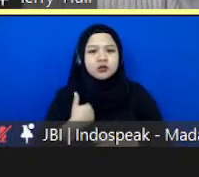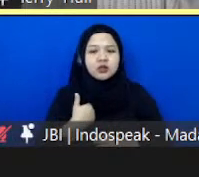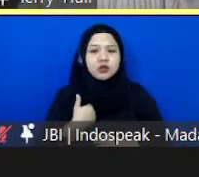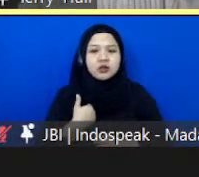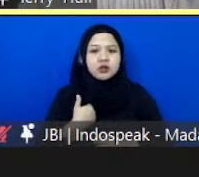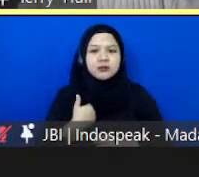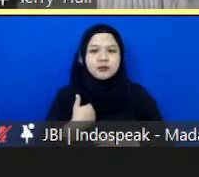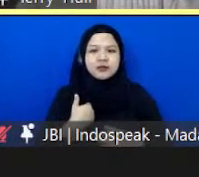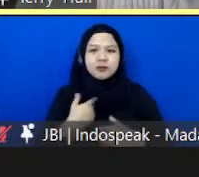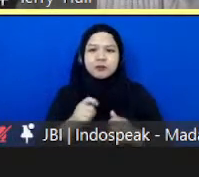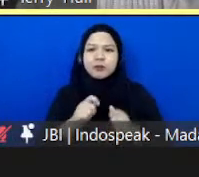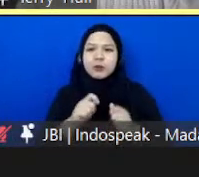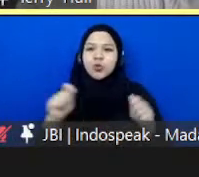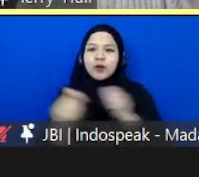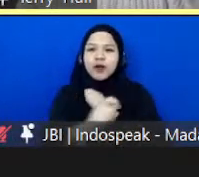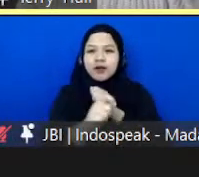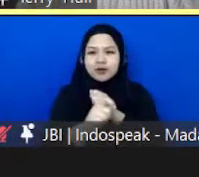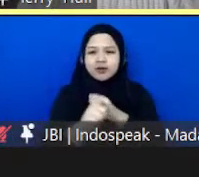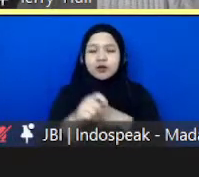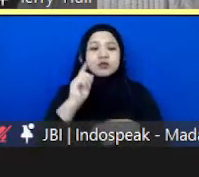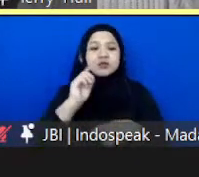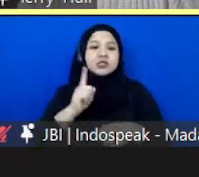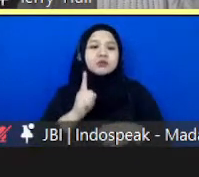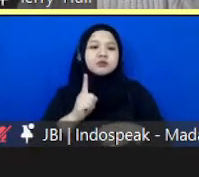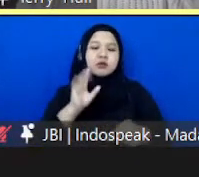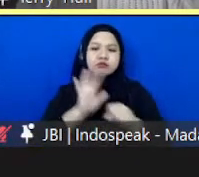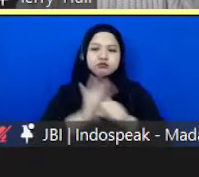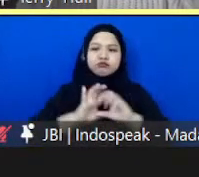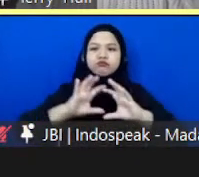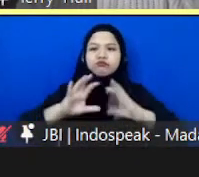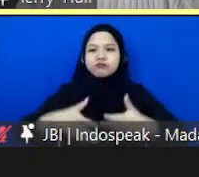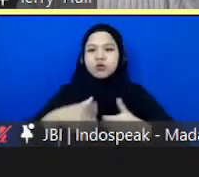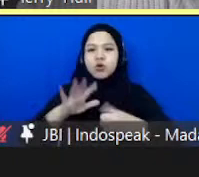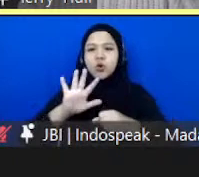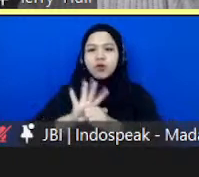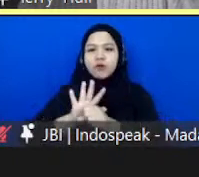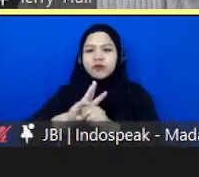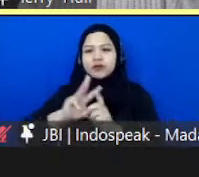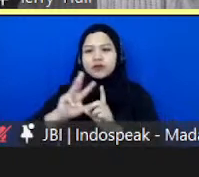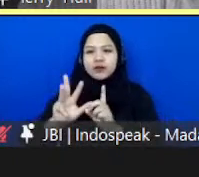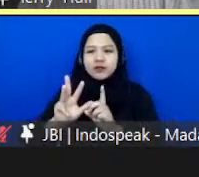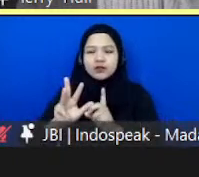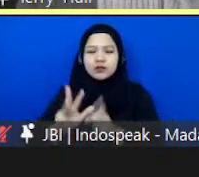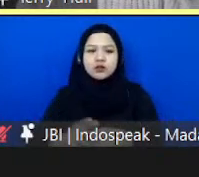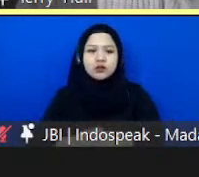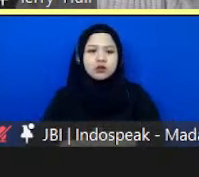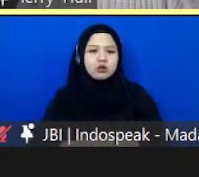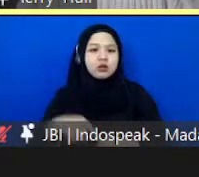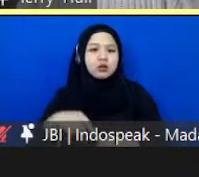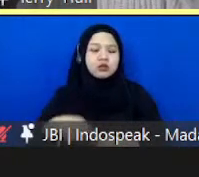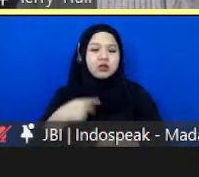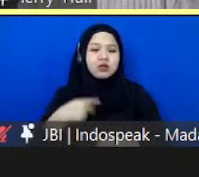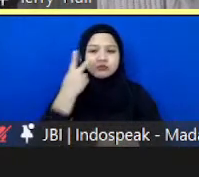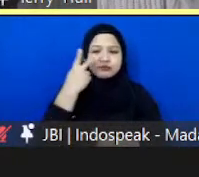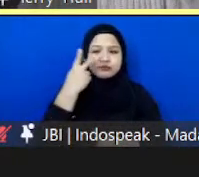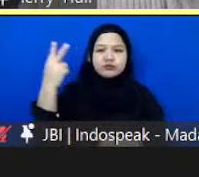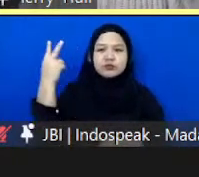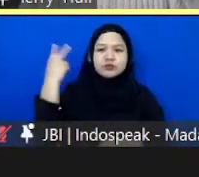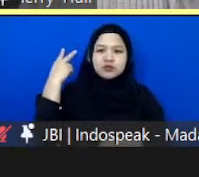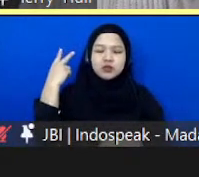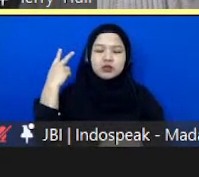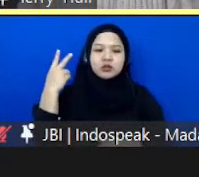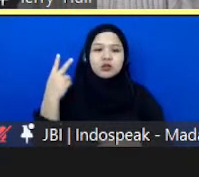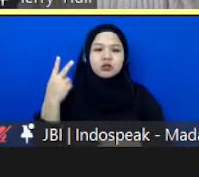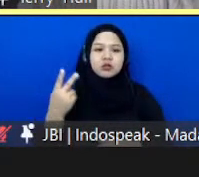disrupted by the COVID-19 epidemic. And we now look back to see